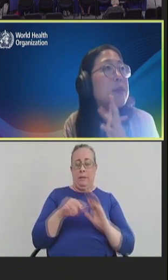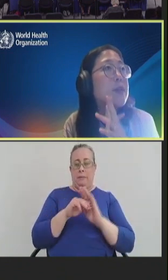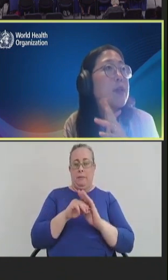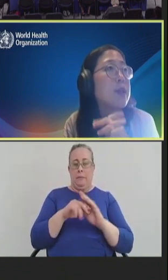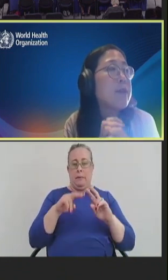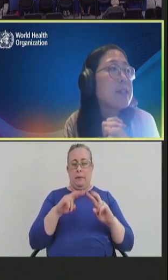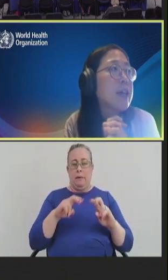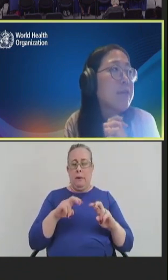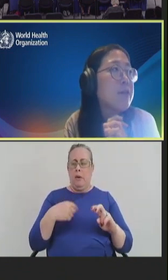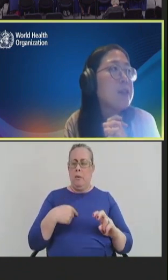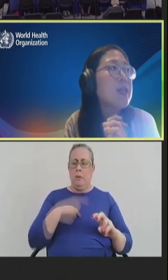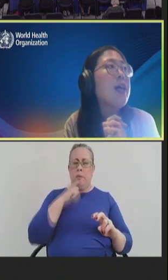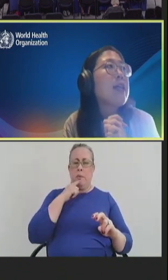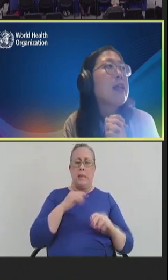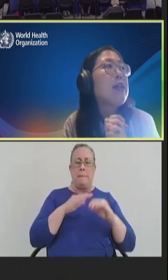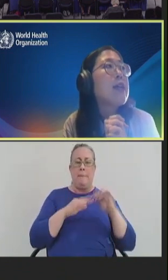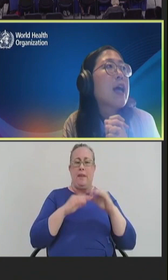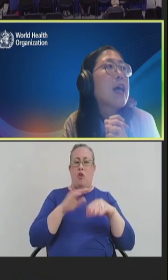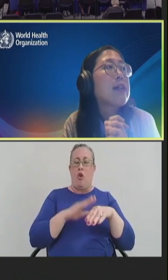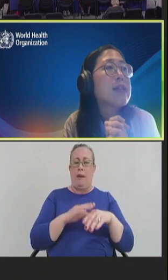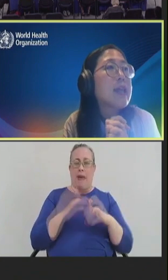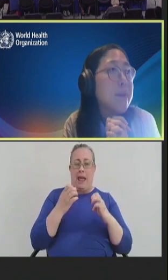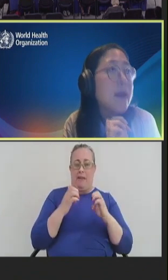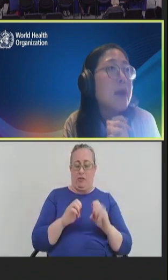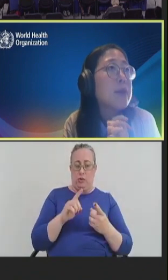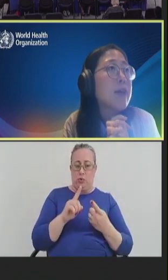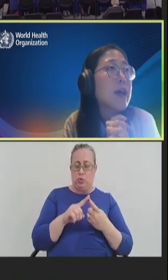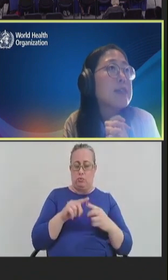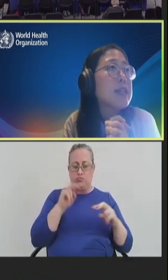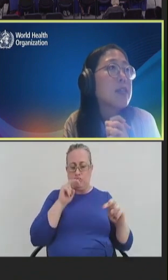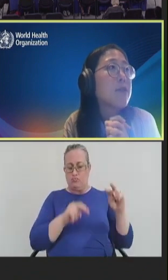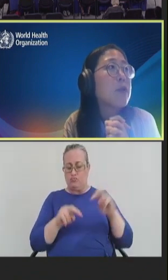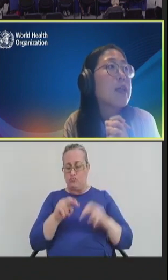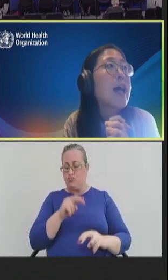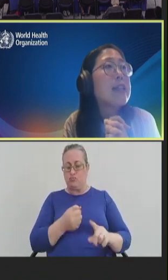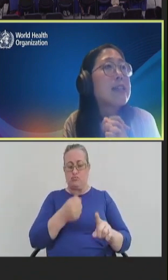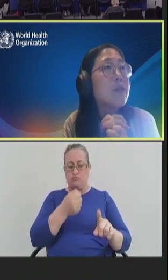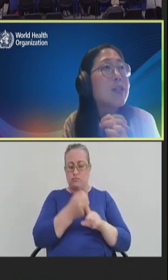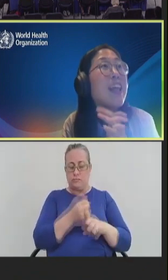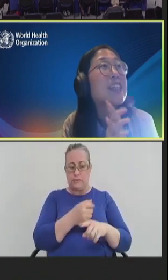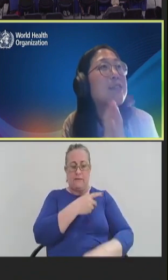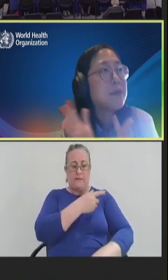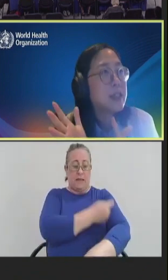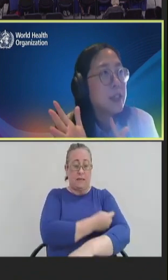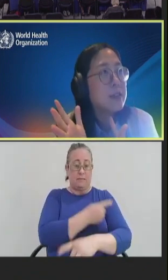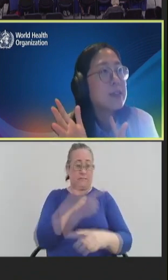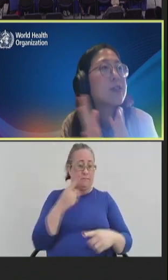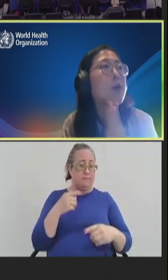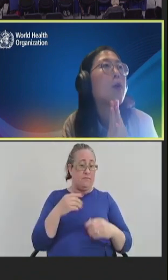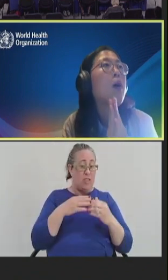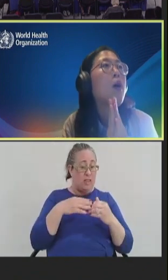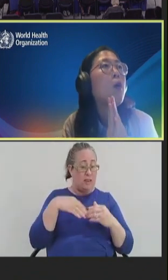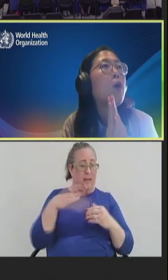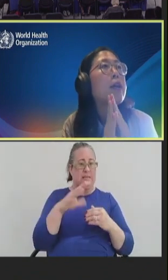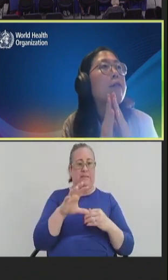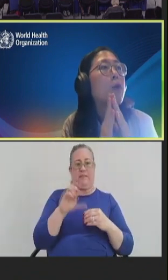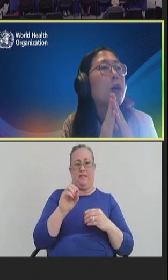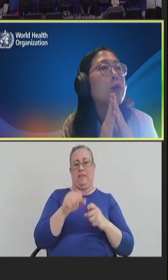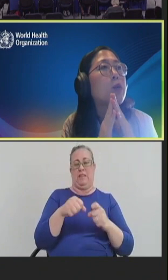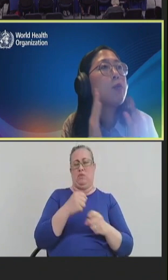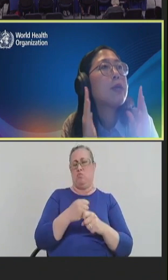really builds on the previous efforts that look at the impact of the vaccination for the next 50 years. So